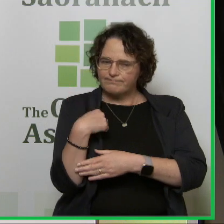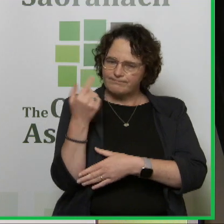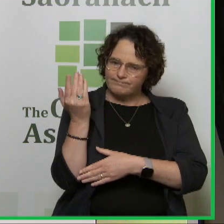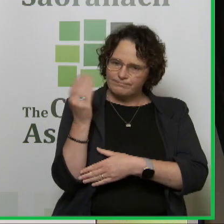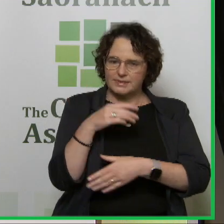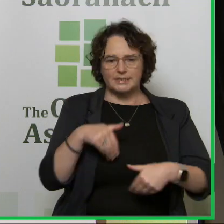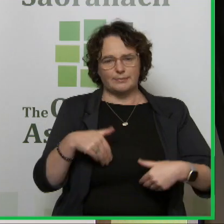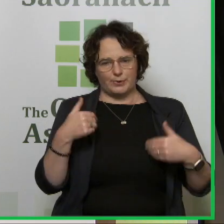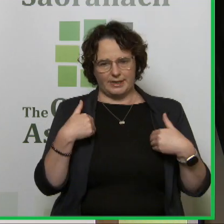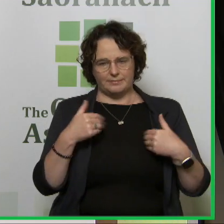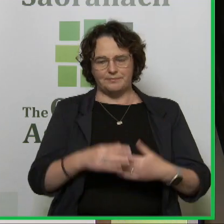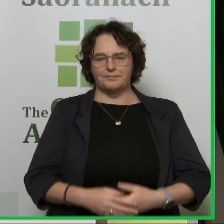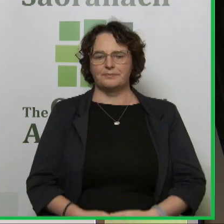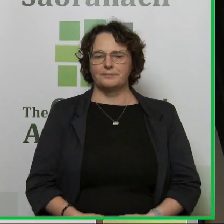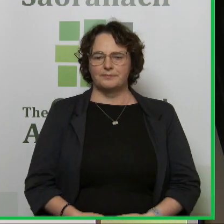morning.